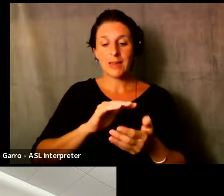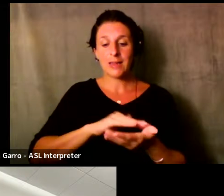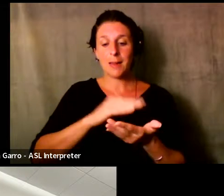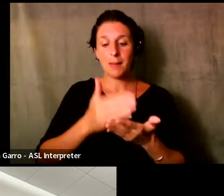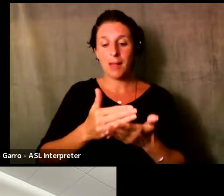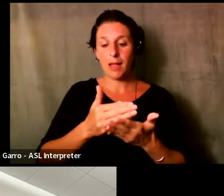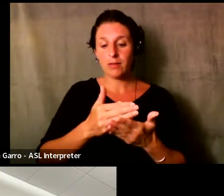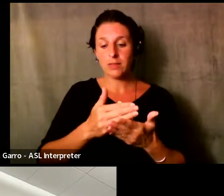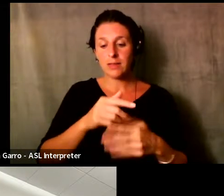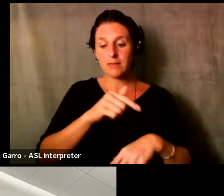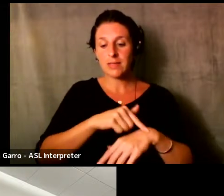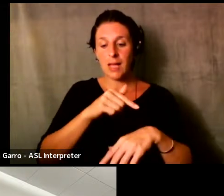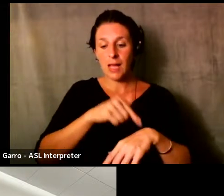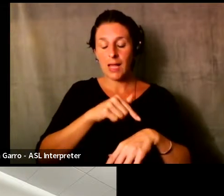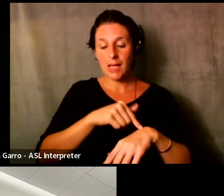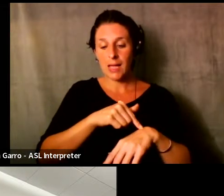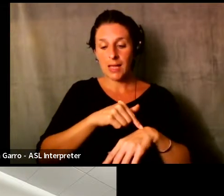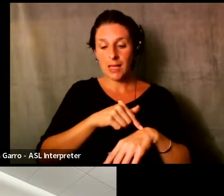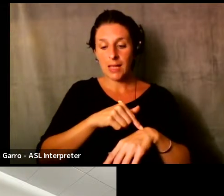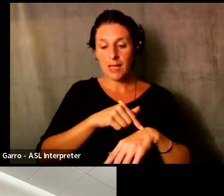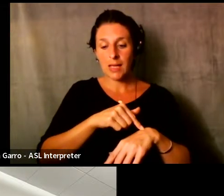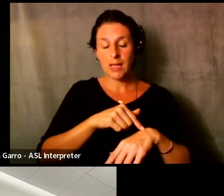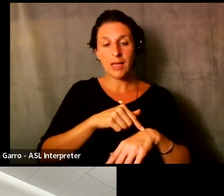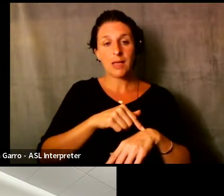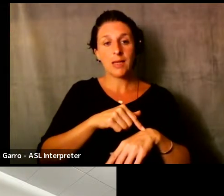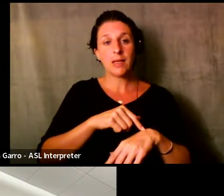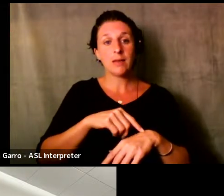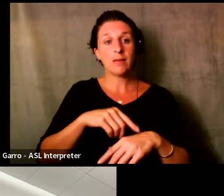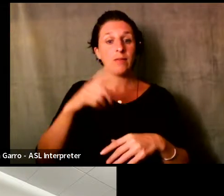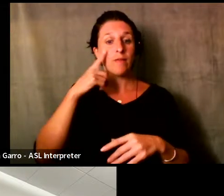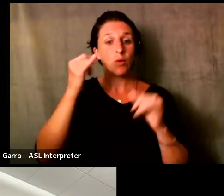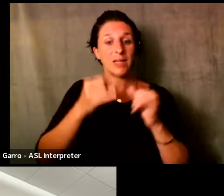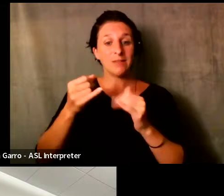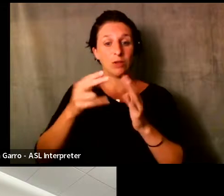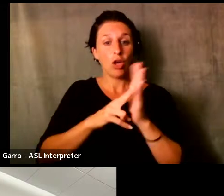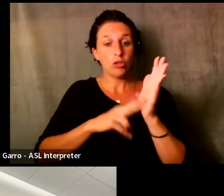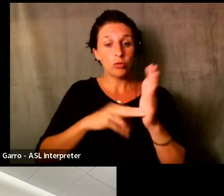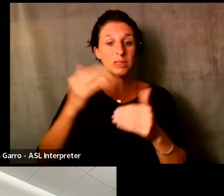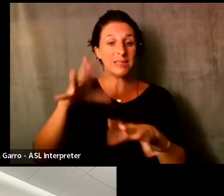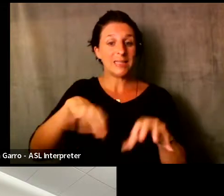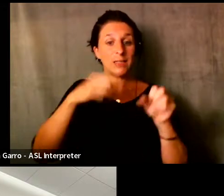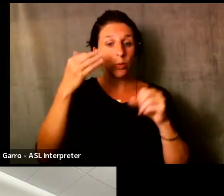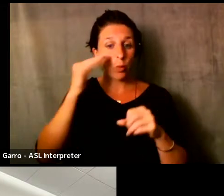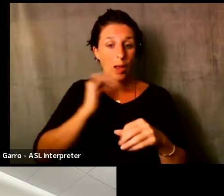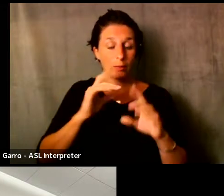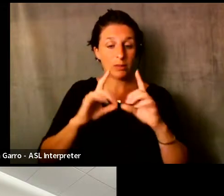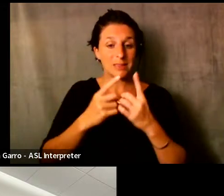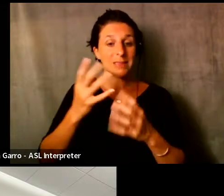that it takes an individual contractor to get to know our district, to understand our